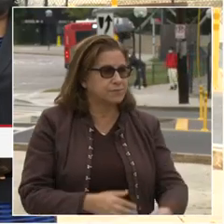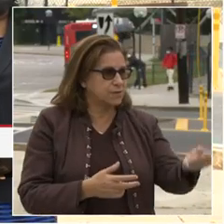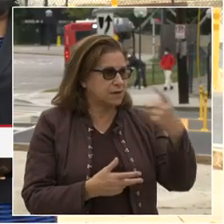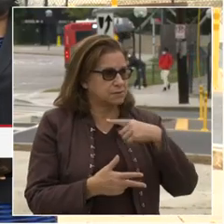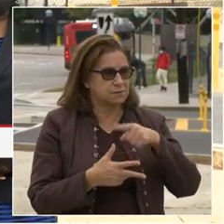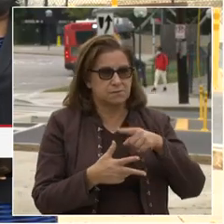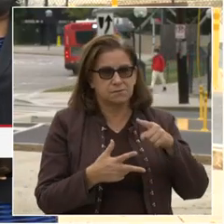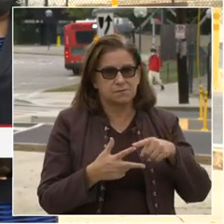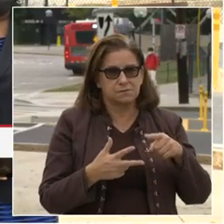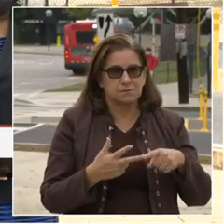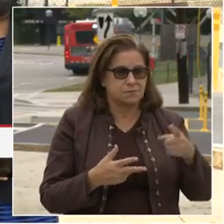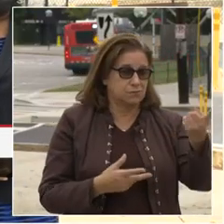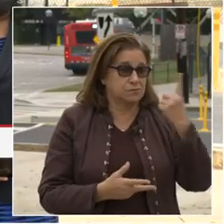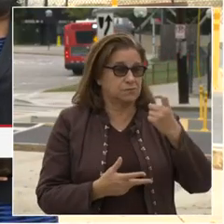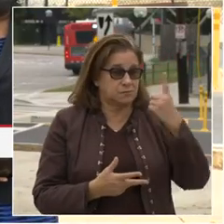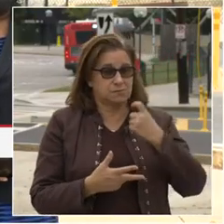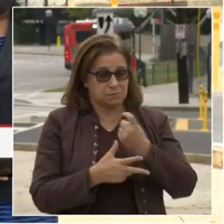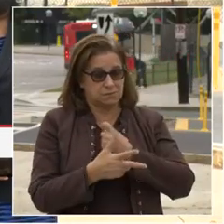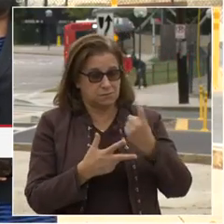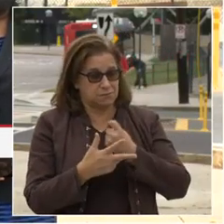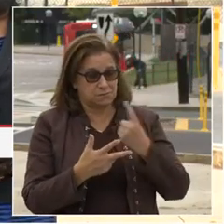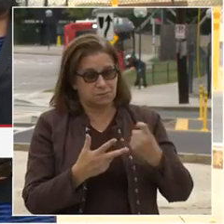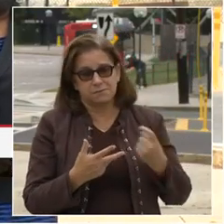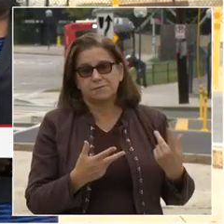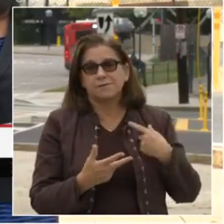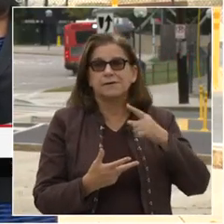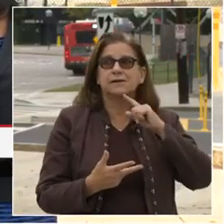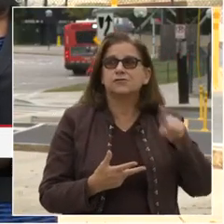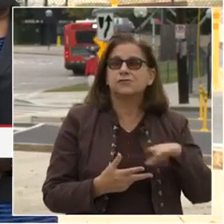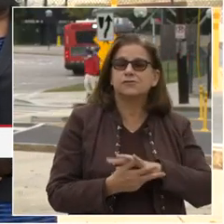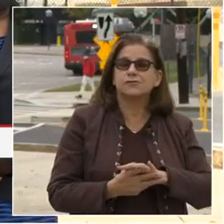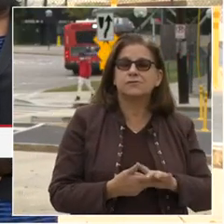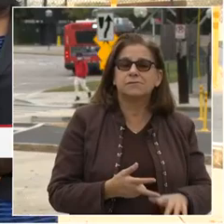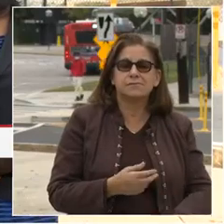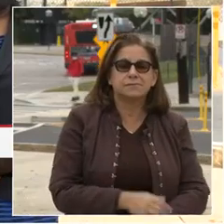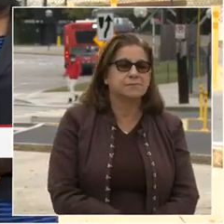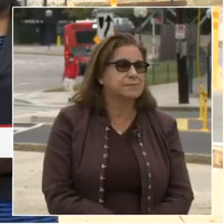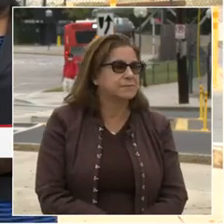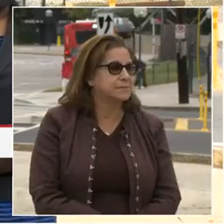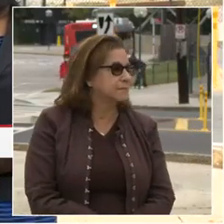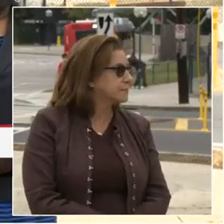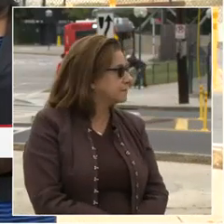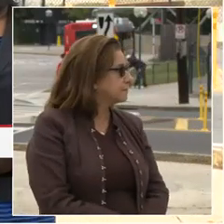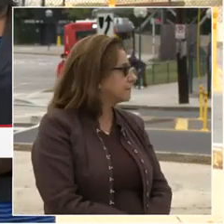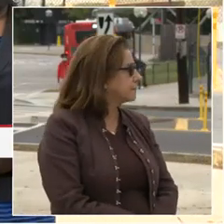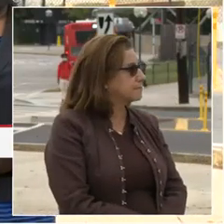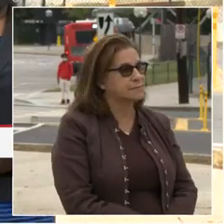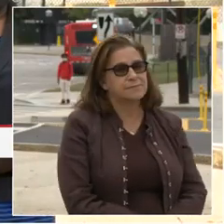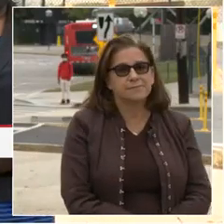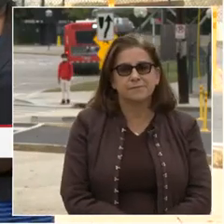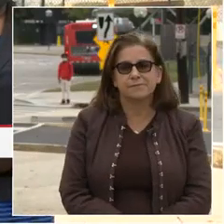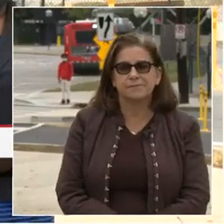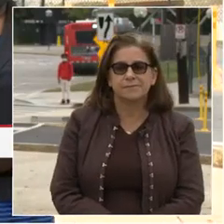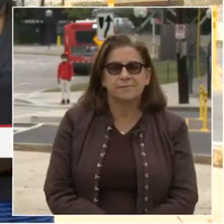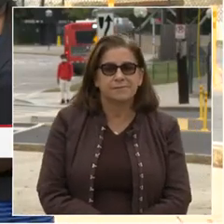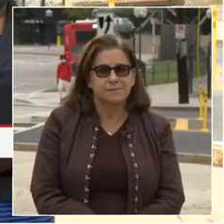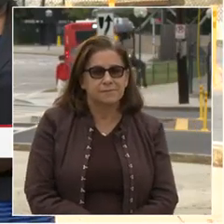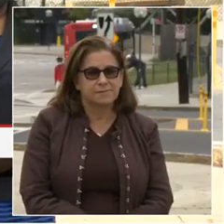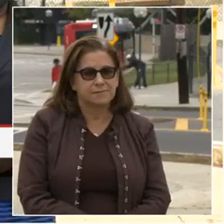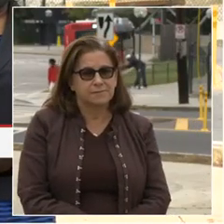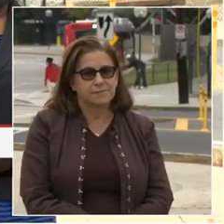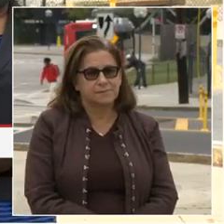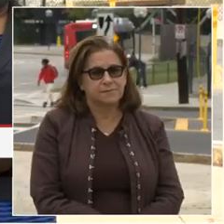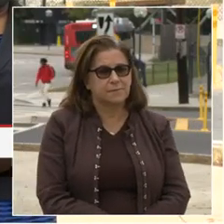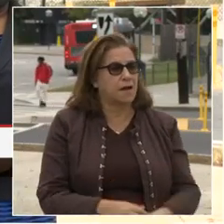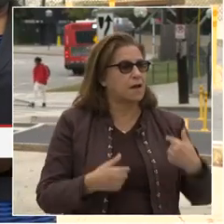on the table. I'm not sure that I remember them all. So why don't I stick around after so that we can go through some